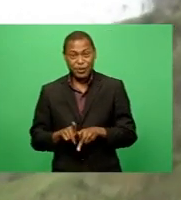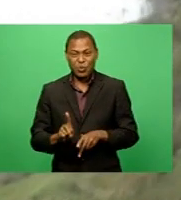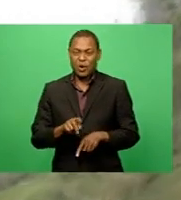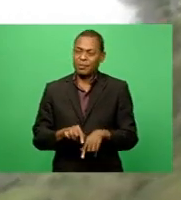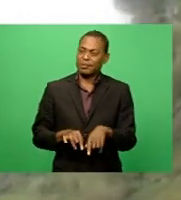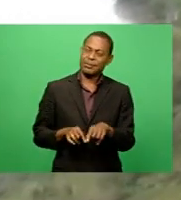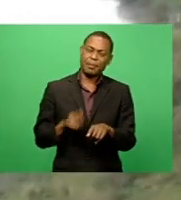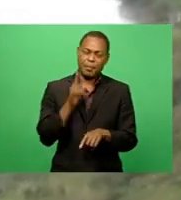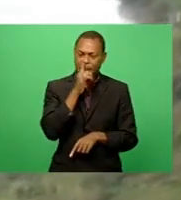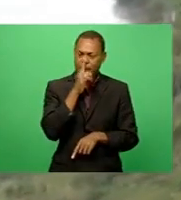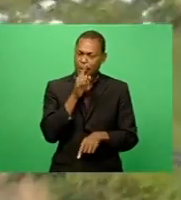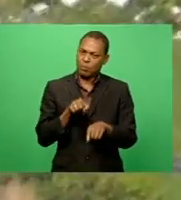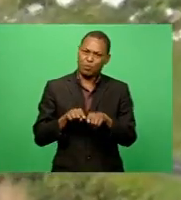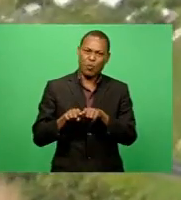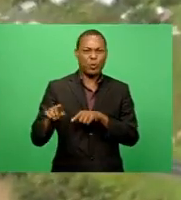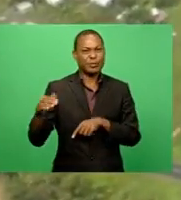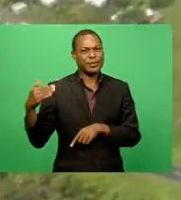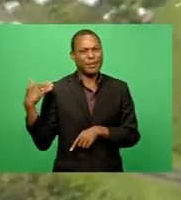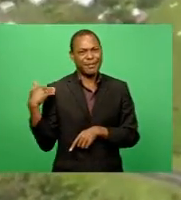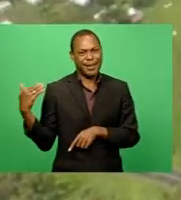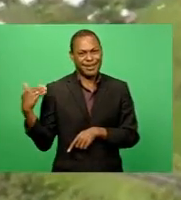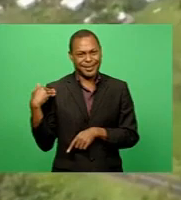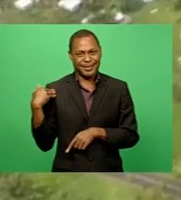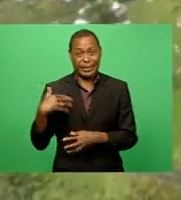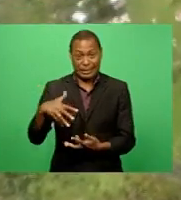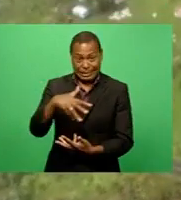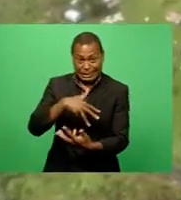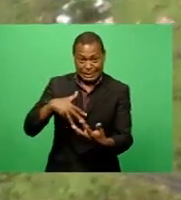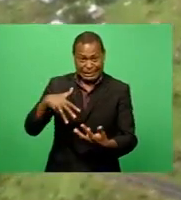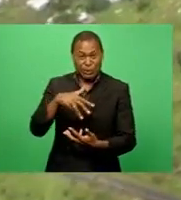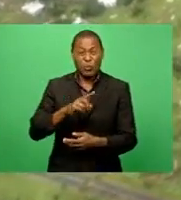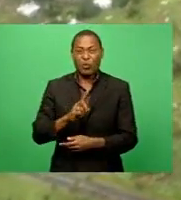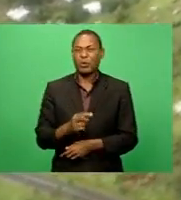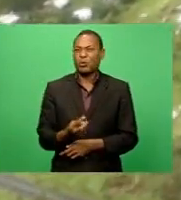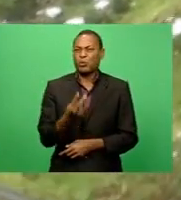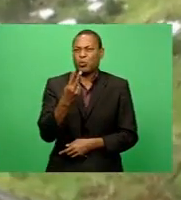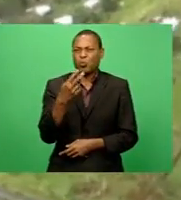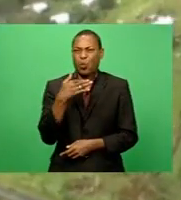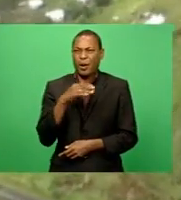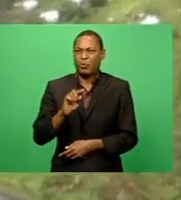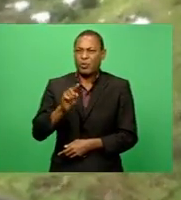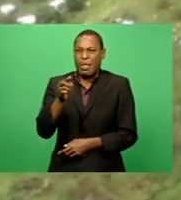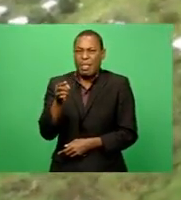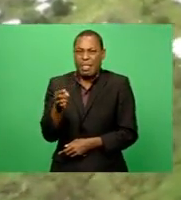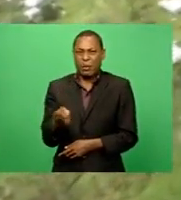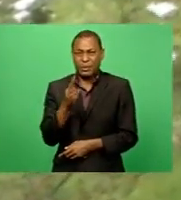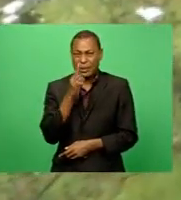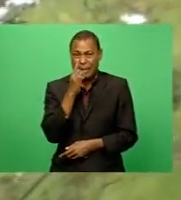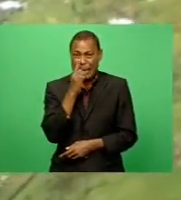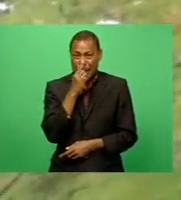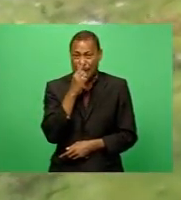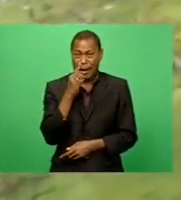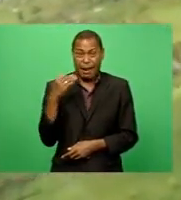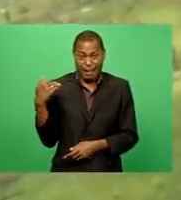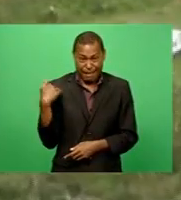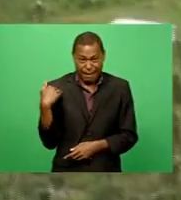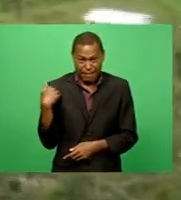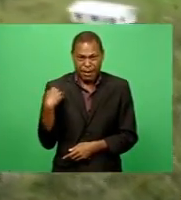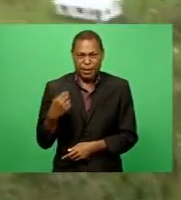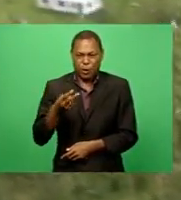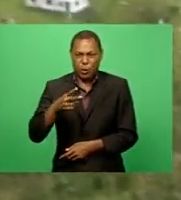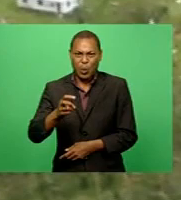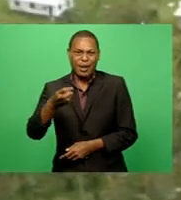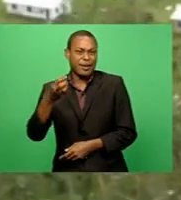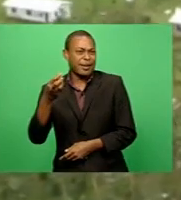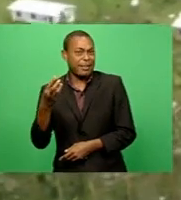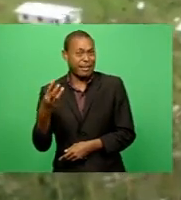most vulnerable. TCIASA has so far affected close to 200,000 people along its path, with over 23,000 forced to flee their